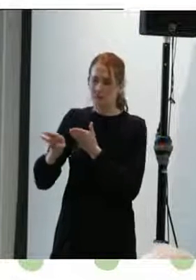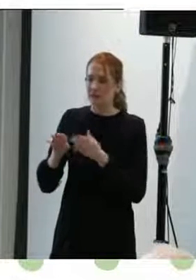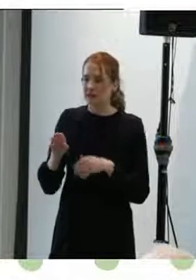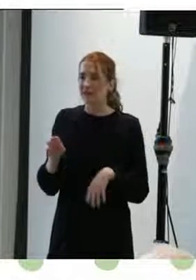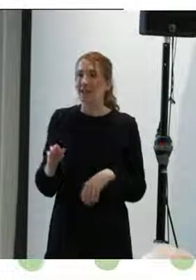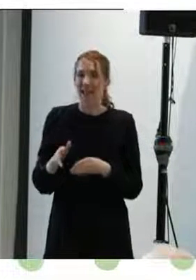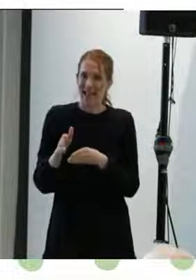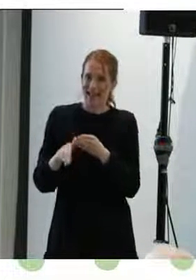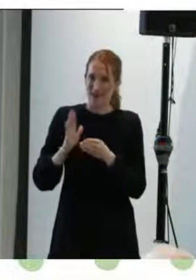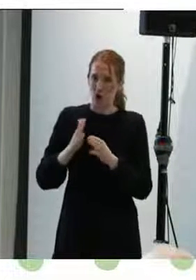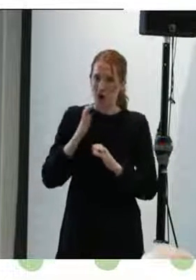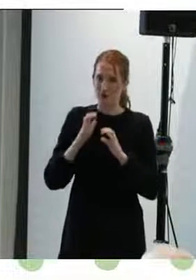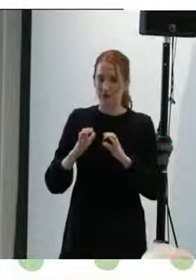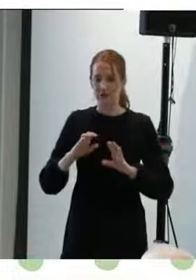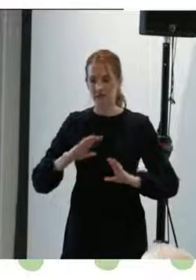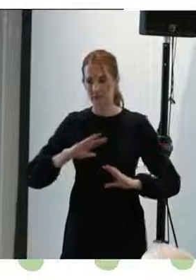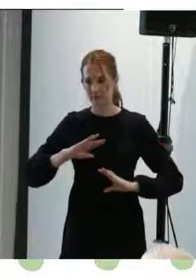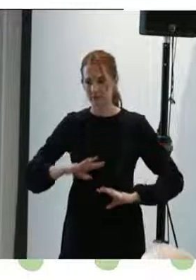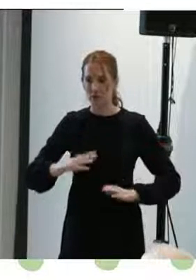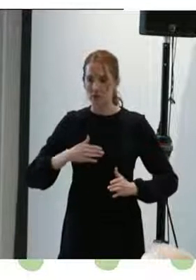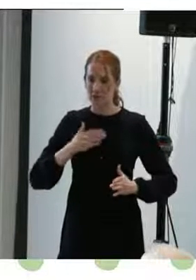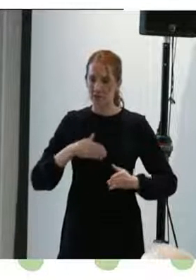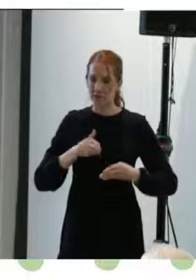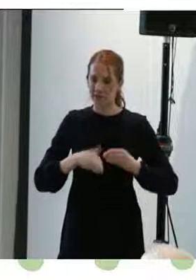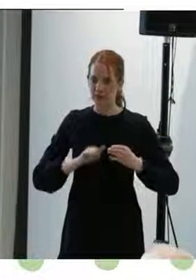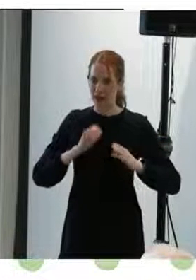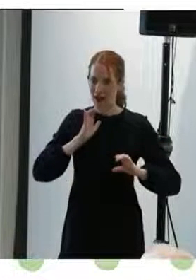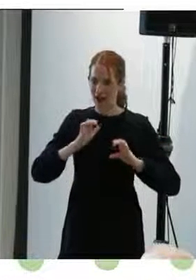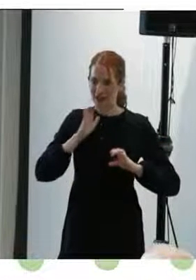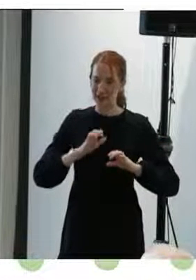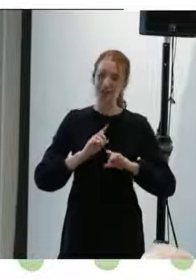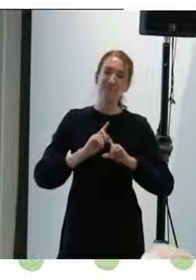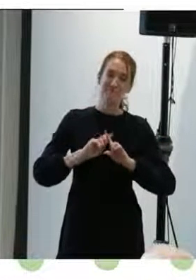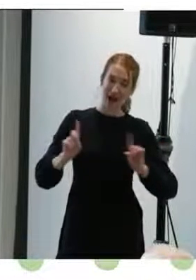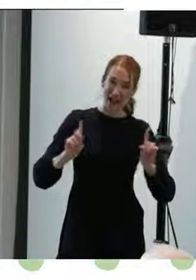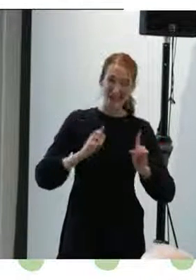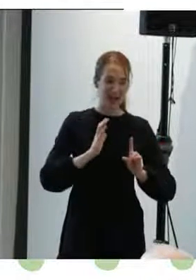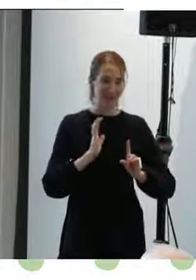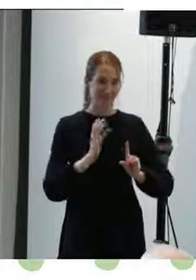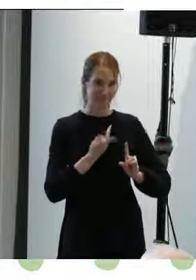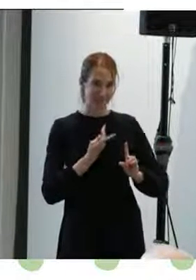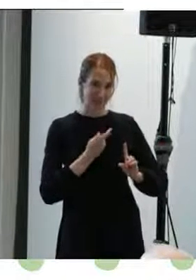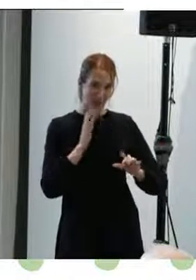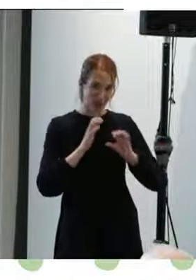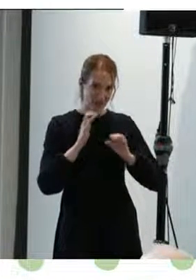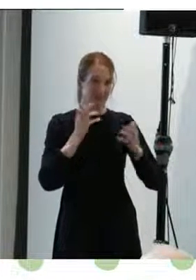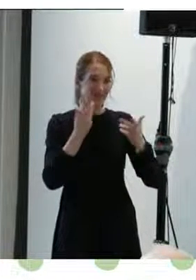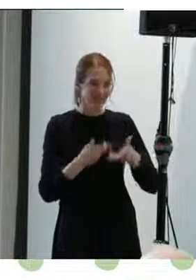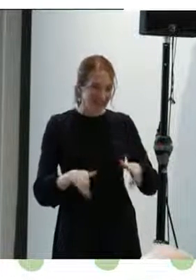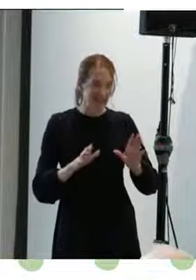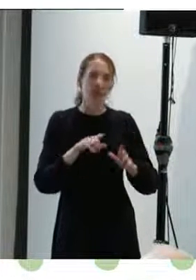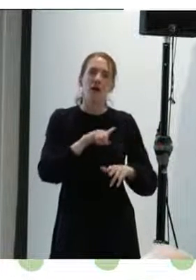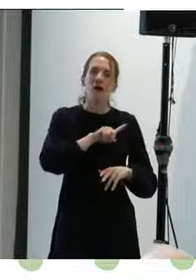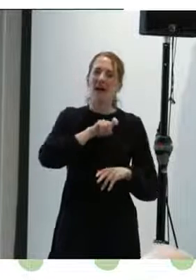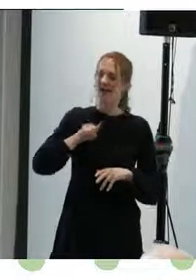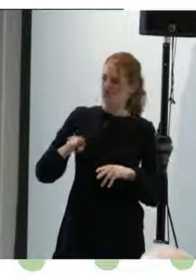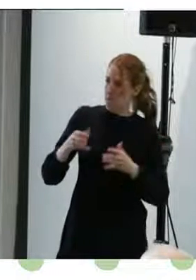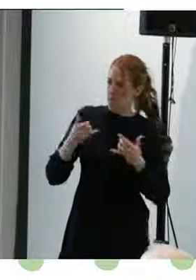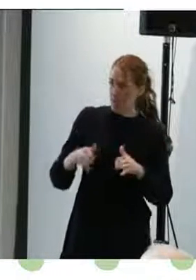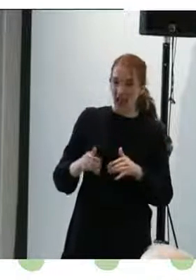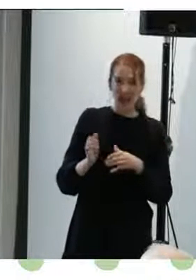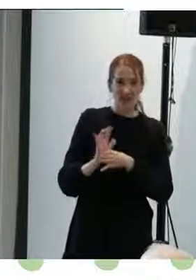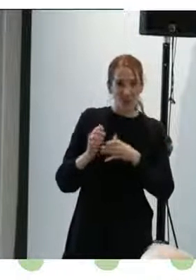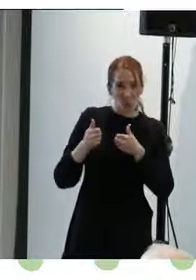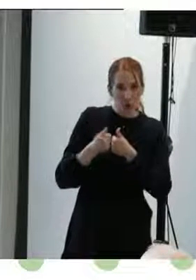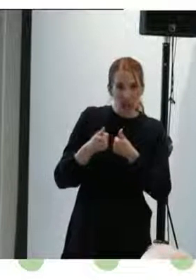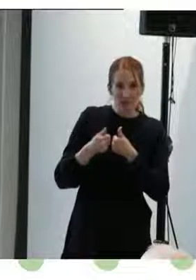honestly, to wrap this one up, at the end of the conversation, he's like, have you ever played video games like Fallout or Fallen Earth? He says,